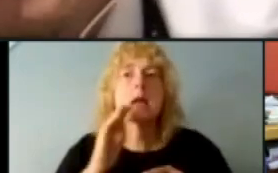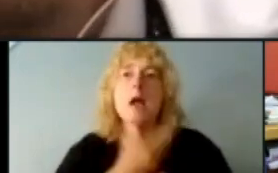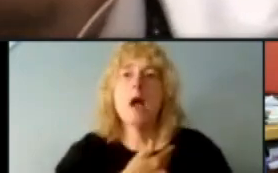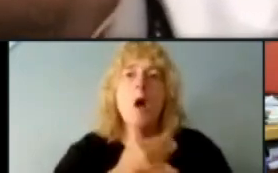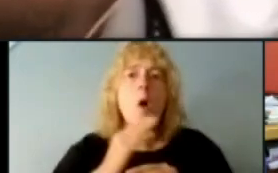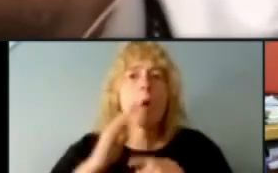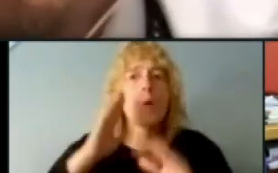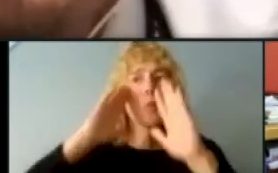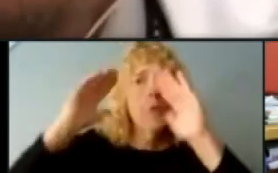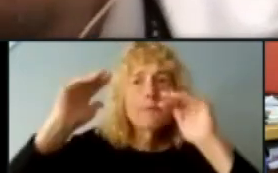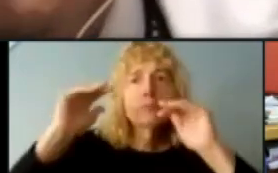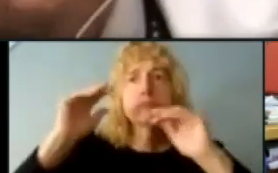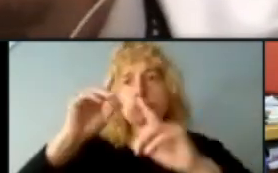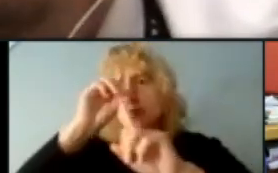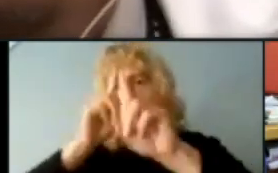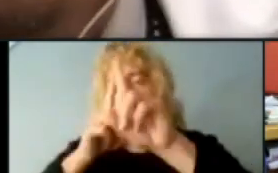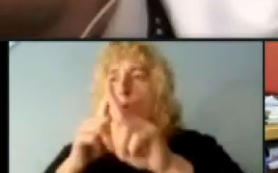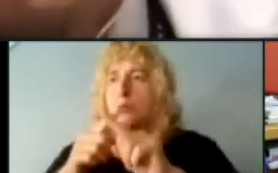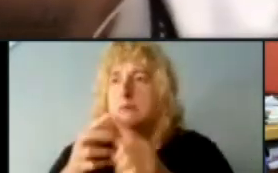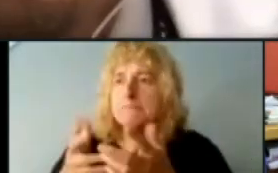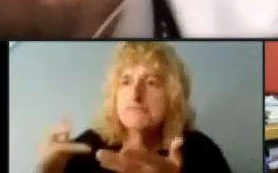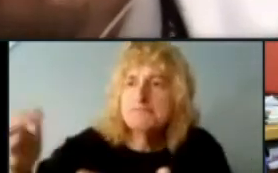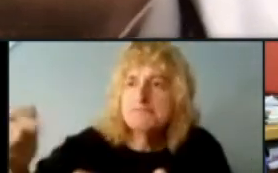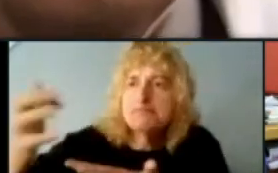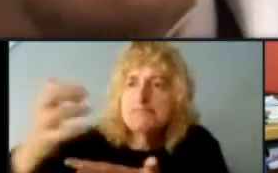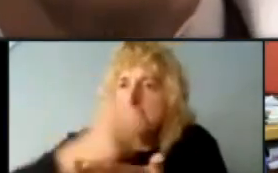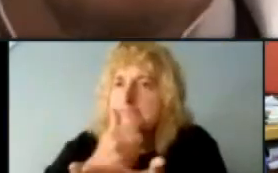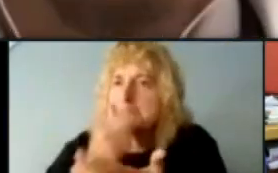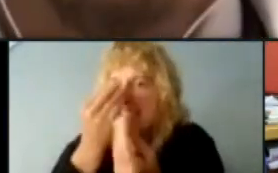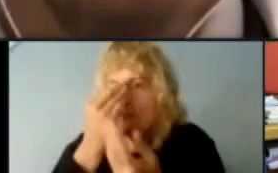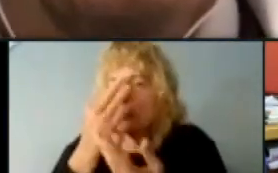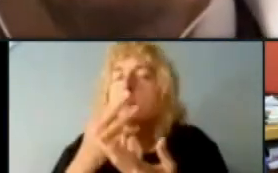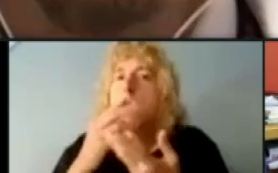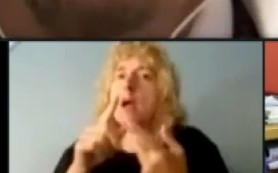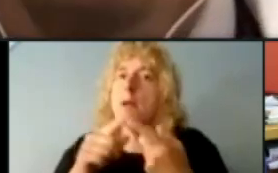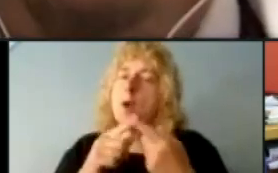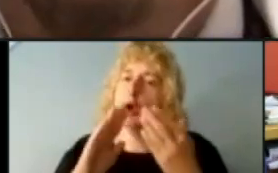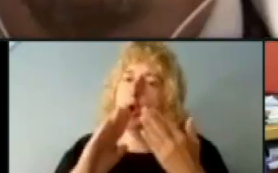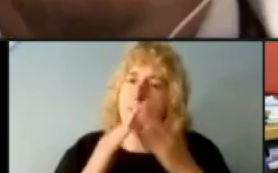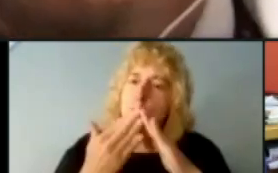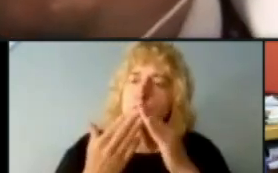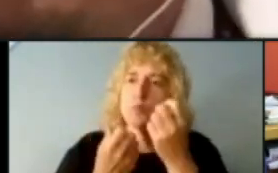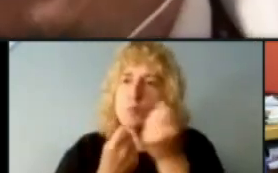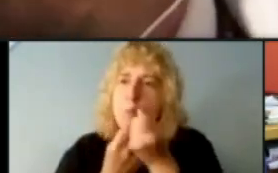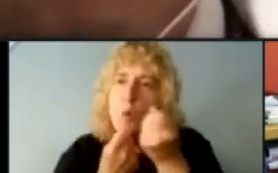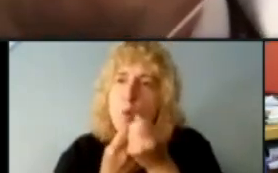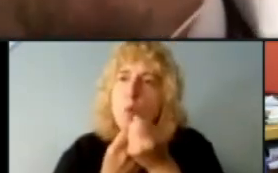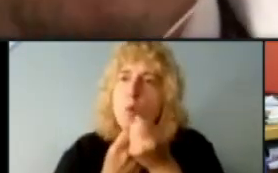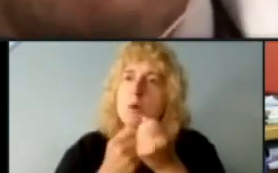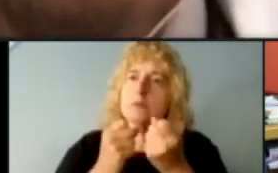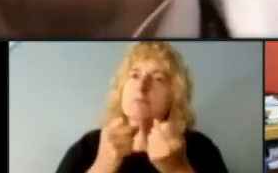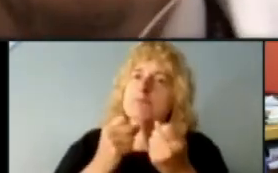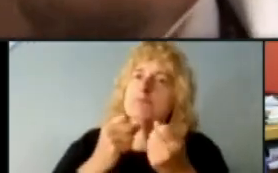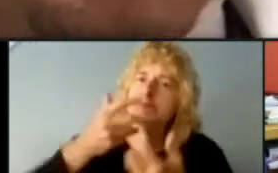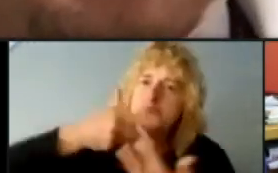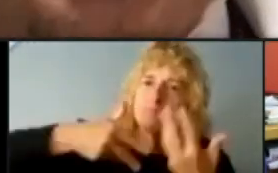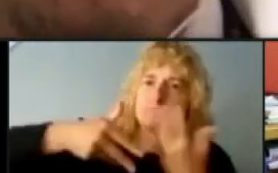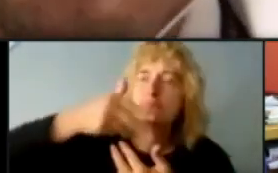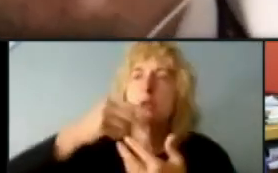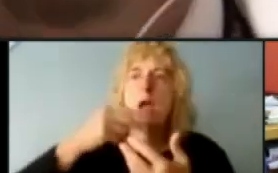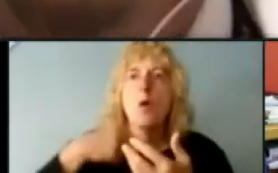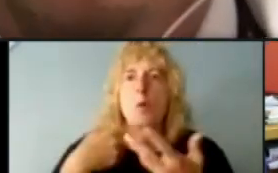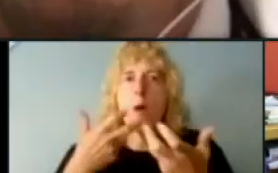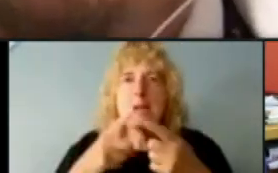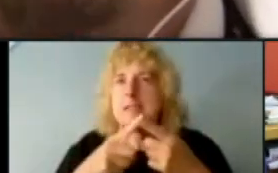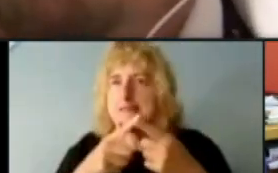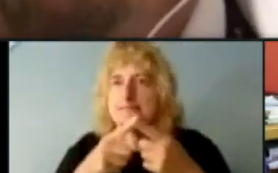we will gather this information about community support, and the next will be to direct individuals to the appropriate places where they can